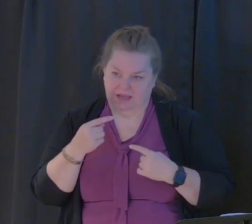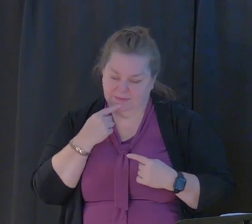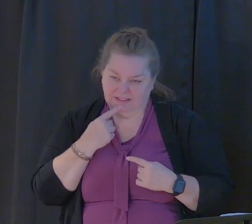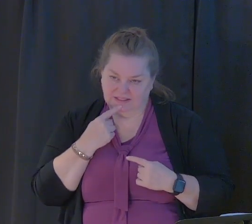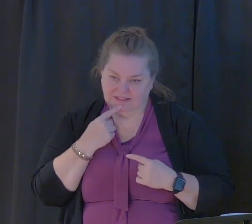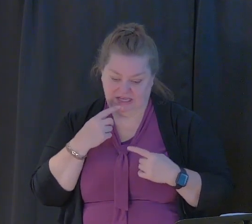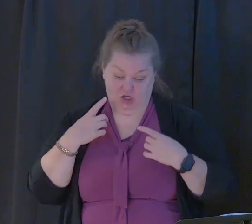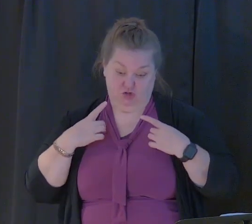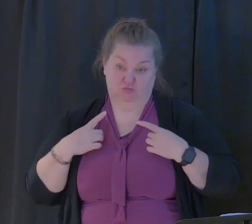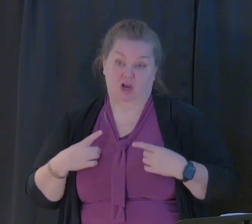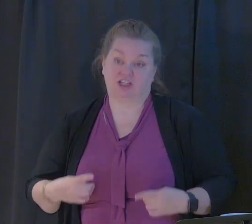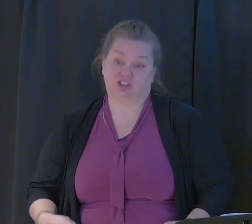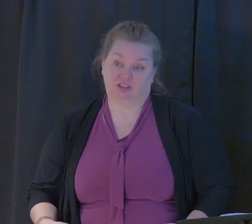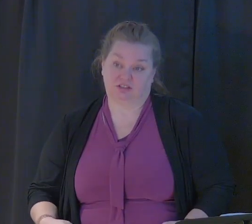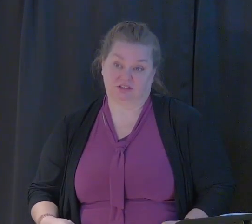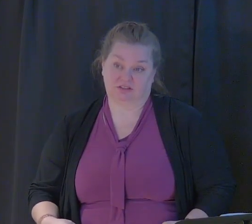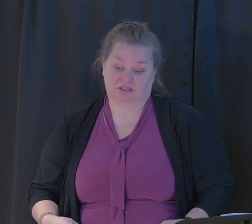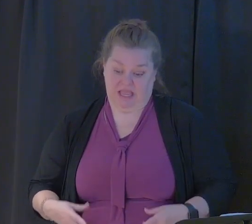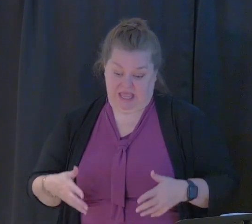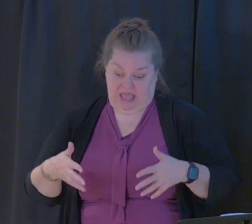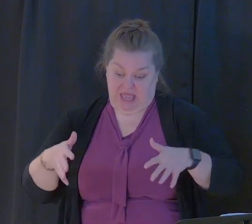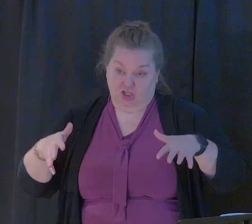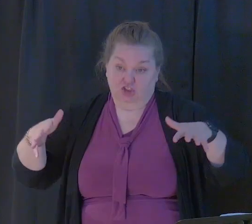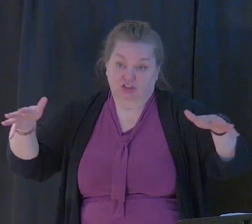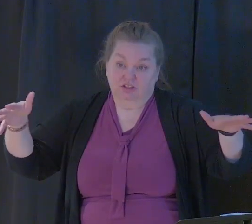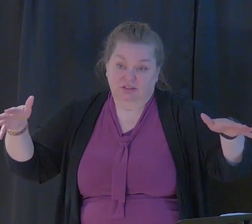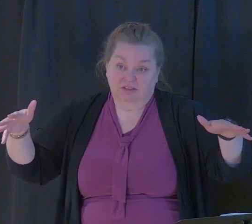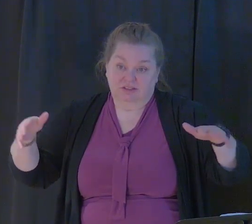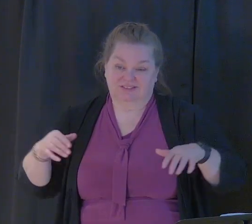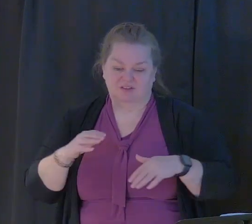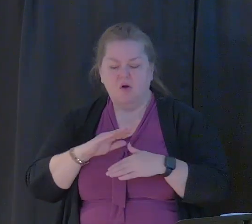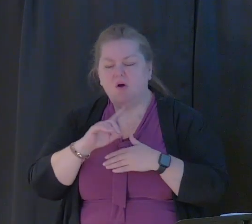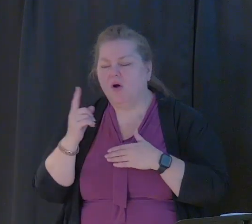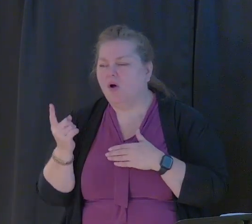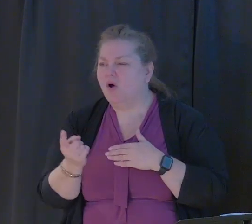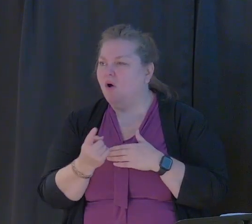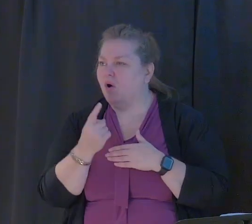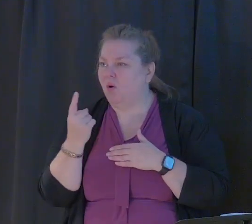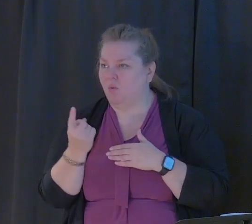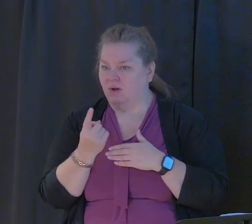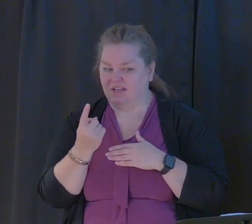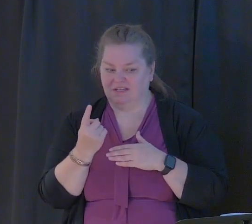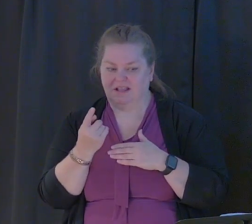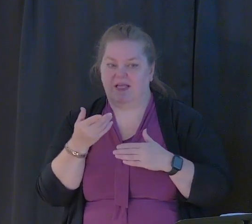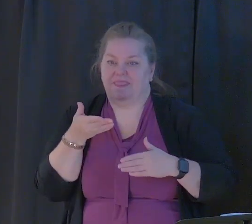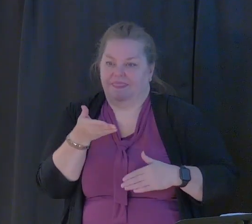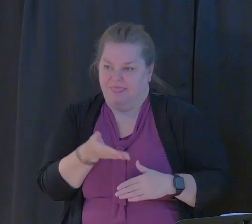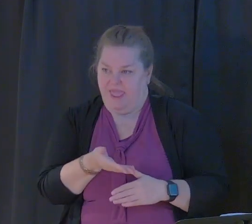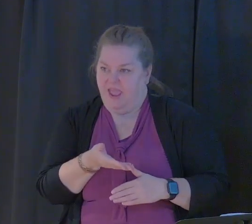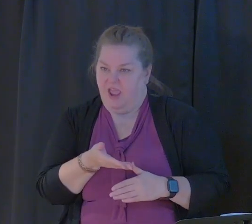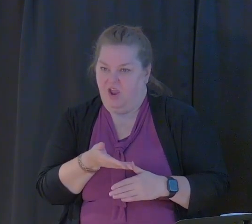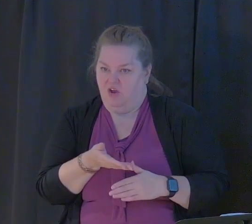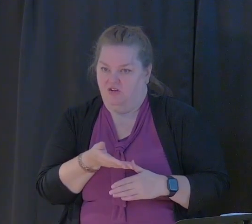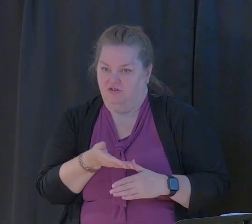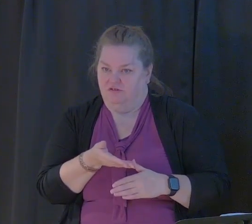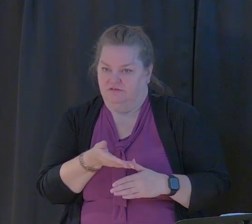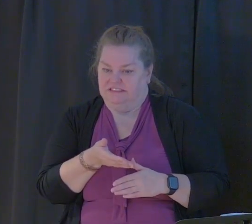depression, anxiousness, always upon us.